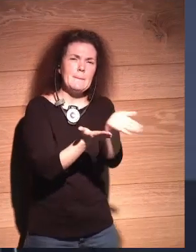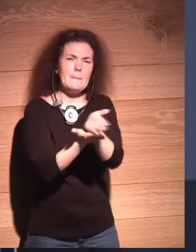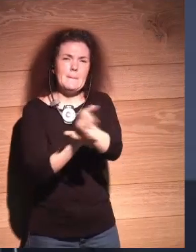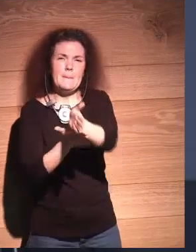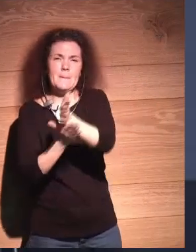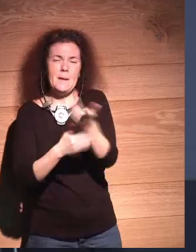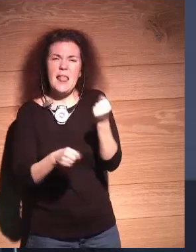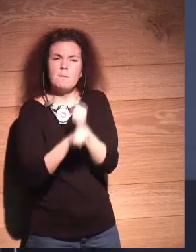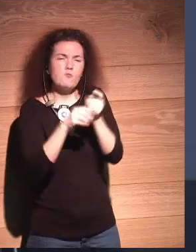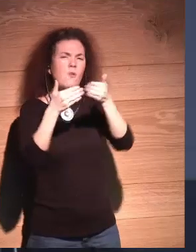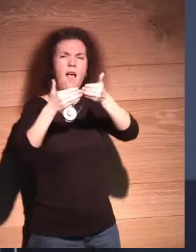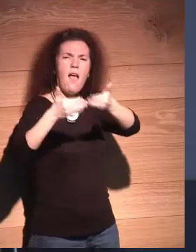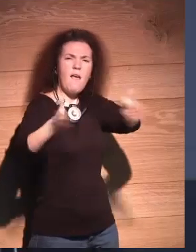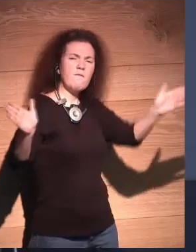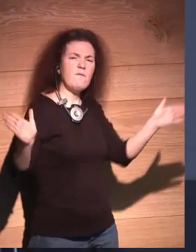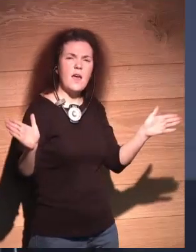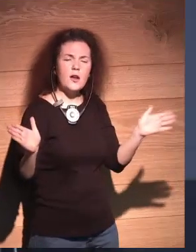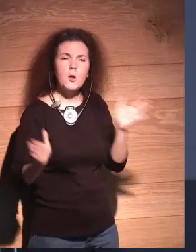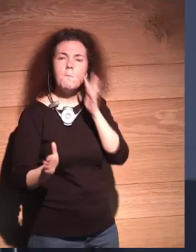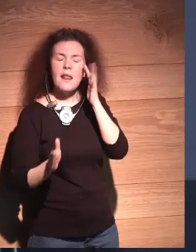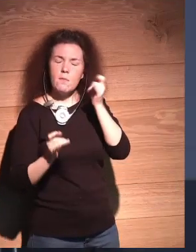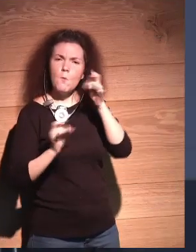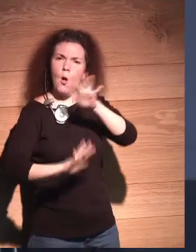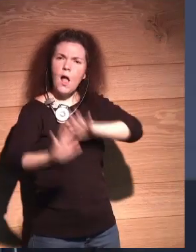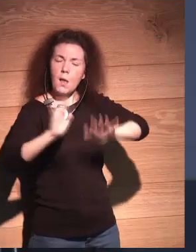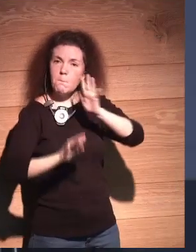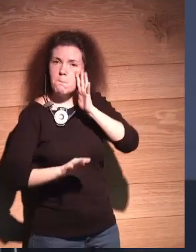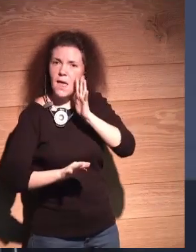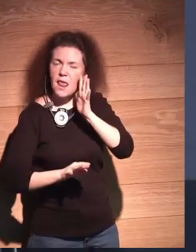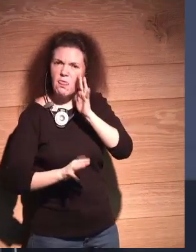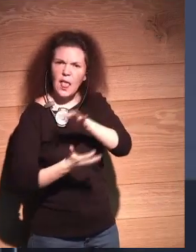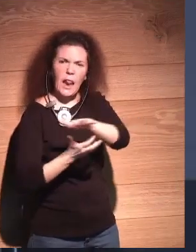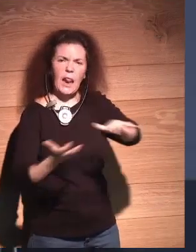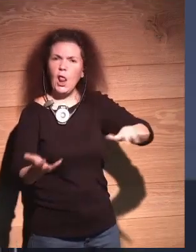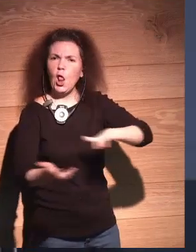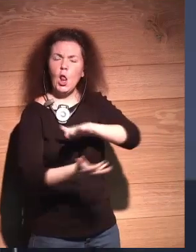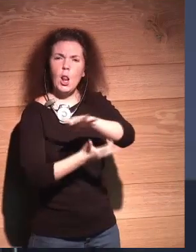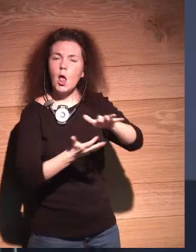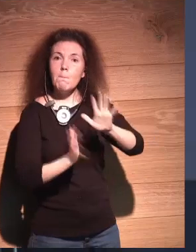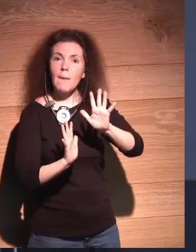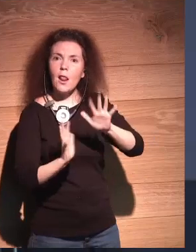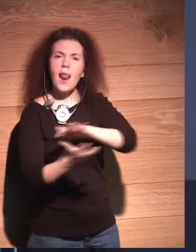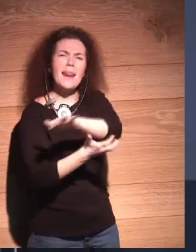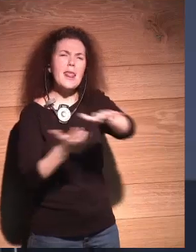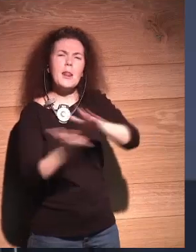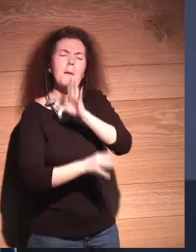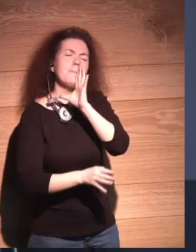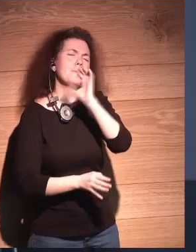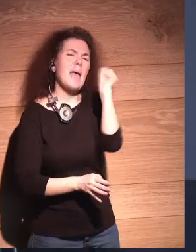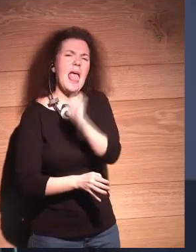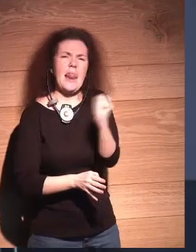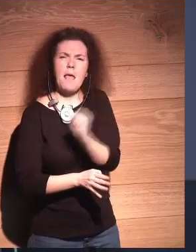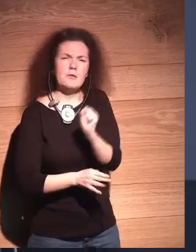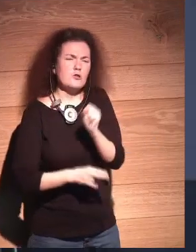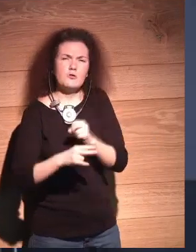She has moved in all directions, and sometimes it might have looked that this was a sort of chaotic growth, but